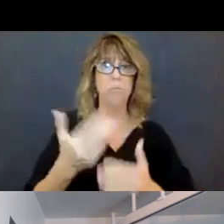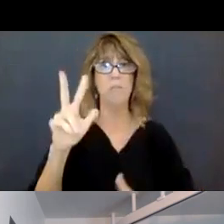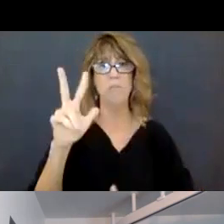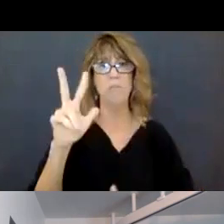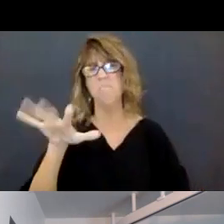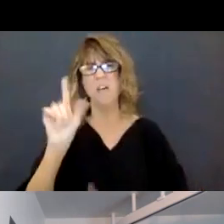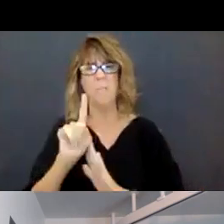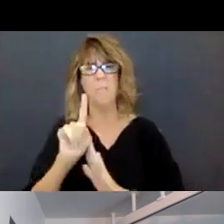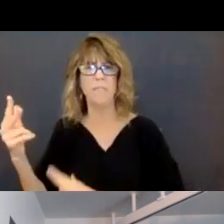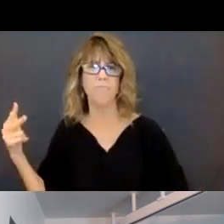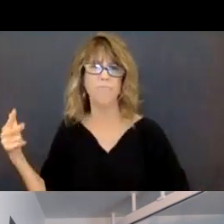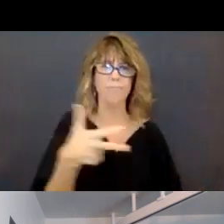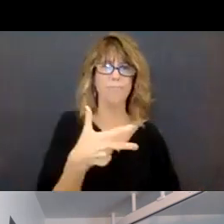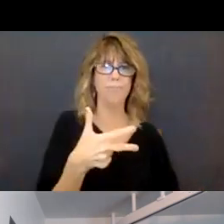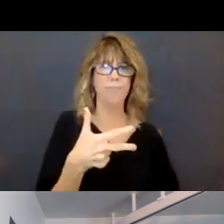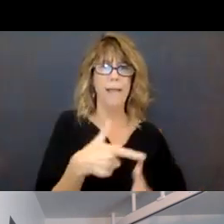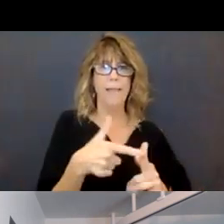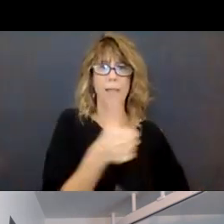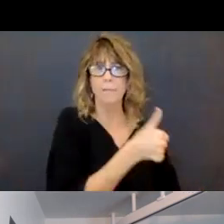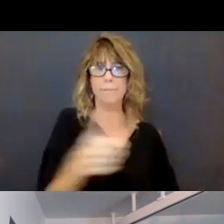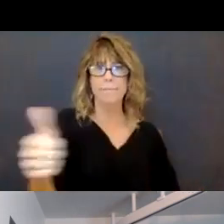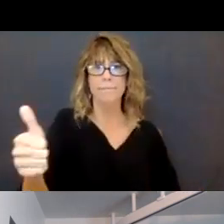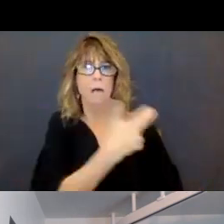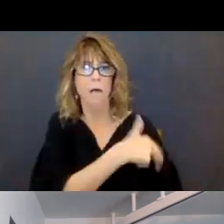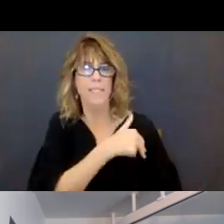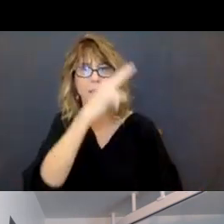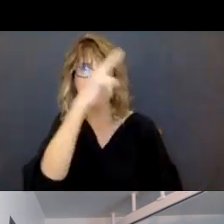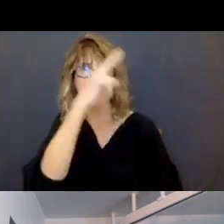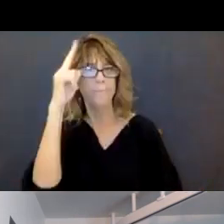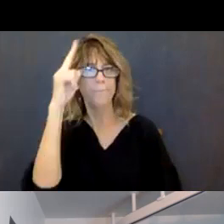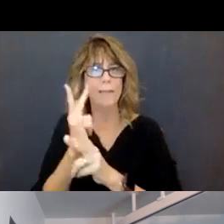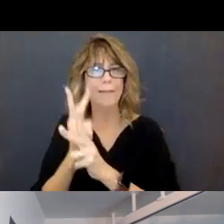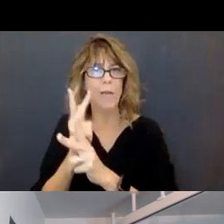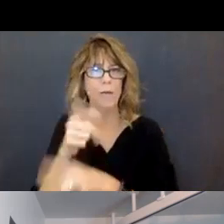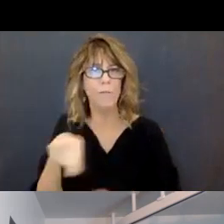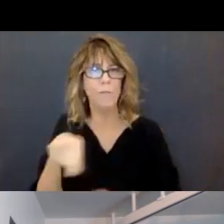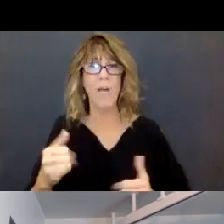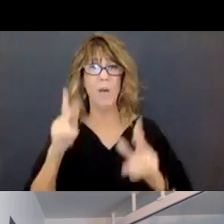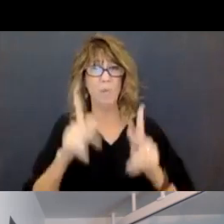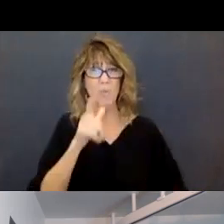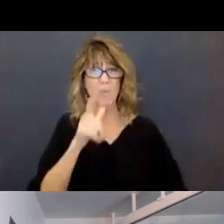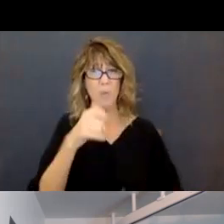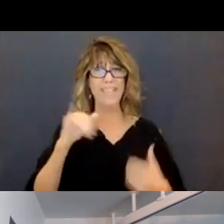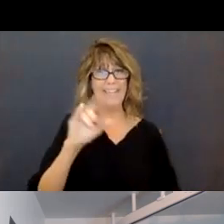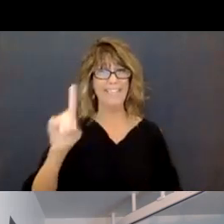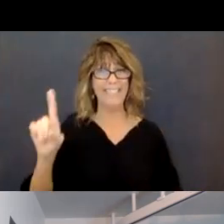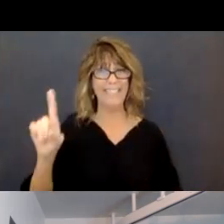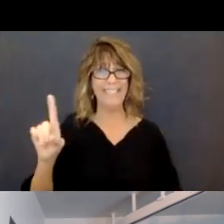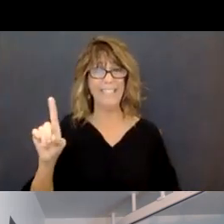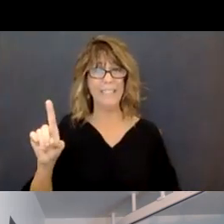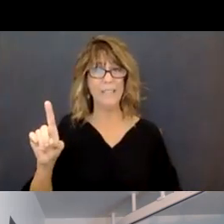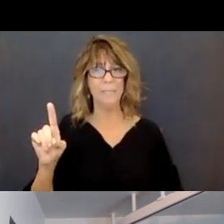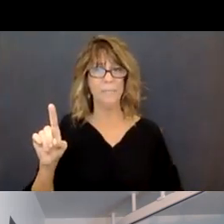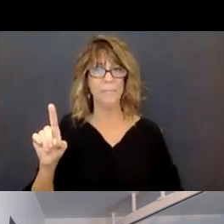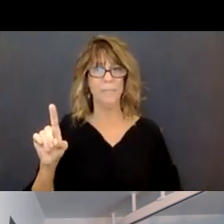transported to hospital for care. Now, if we compare that to someone with intellectual developmental disability